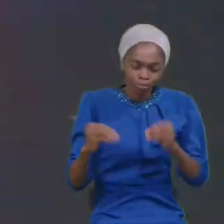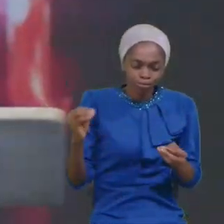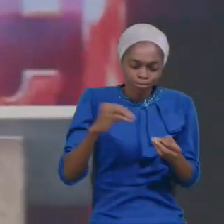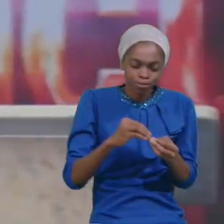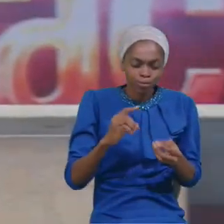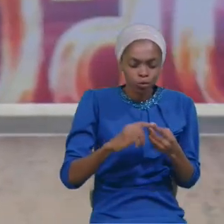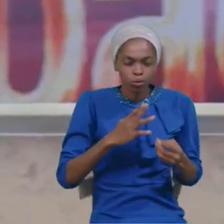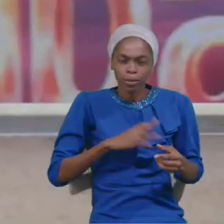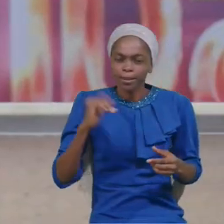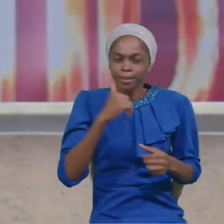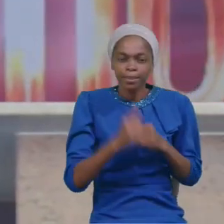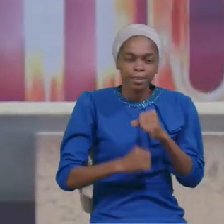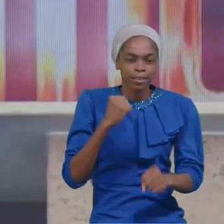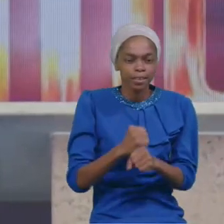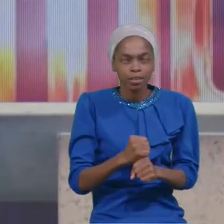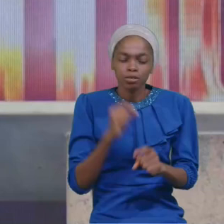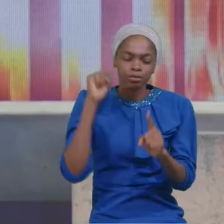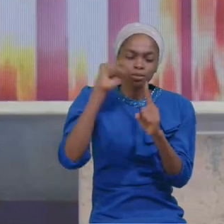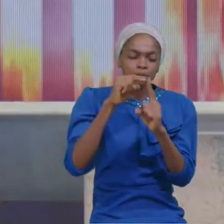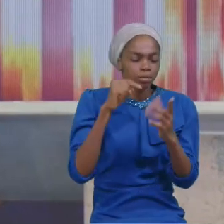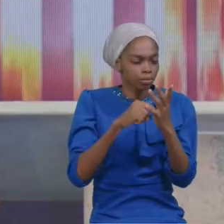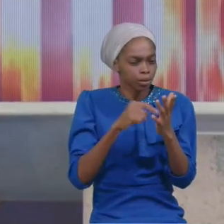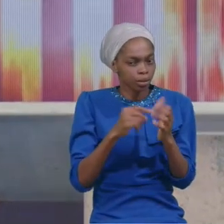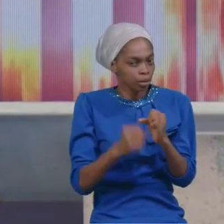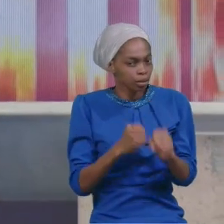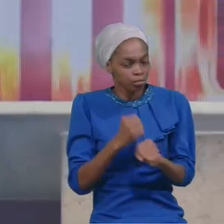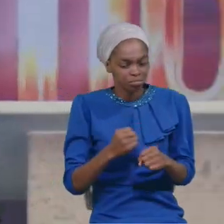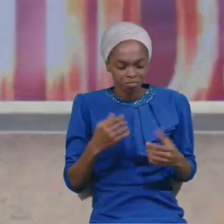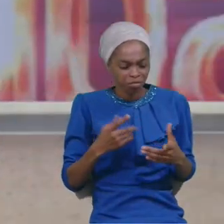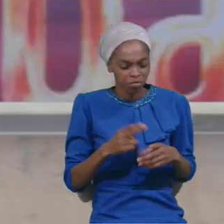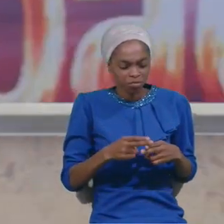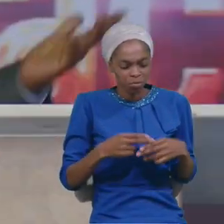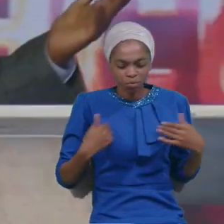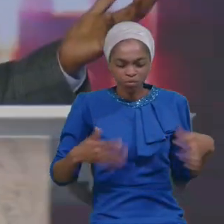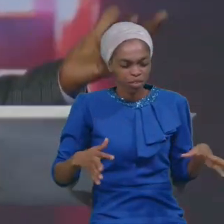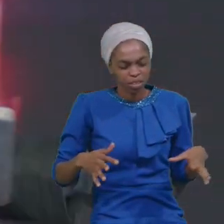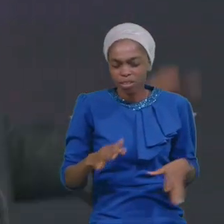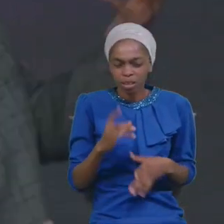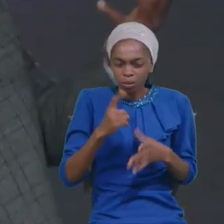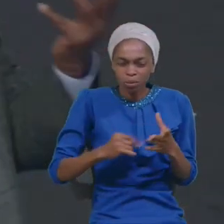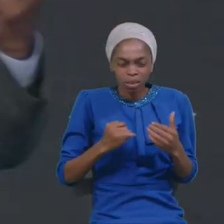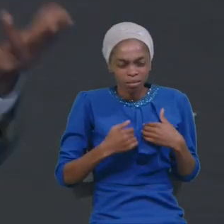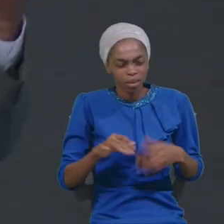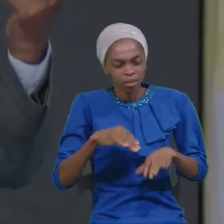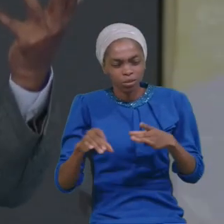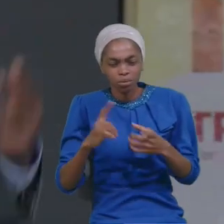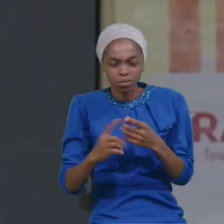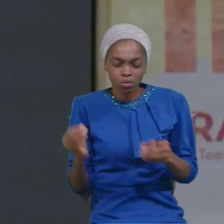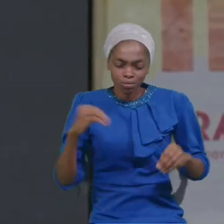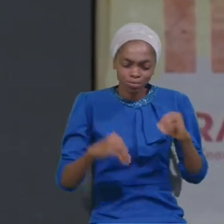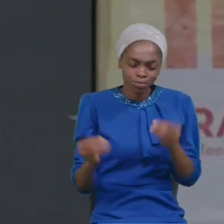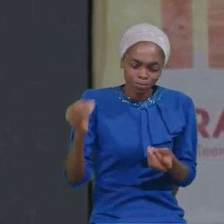have I done to contribute to that final goal? So that when you